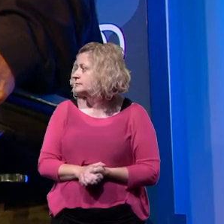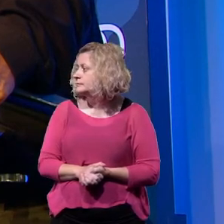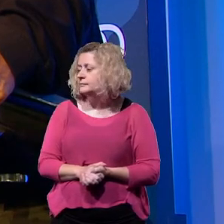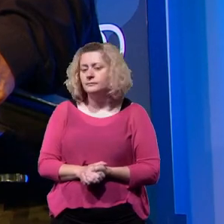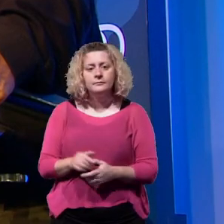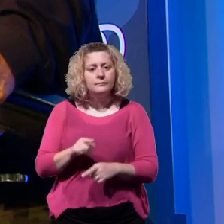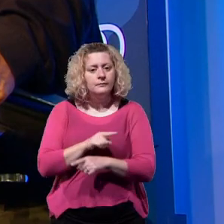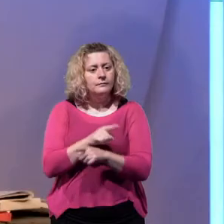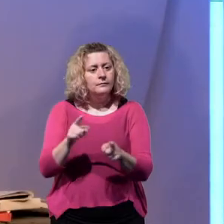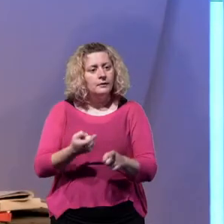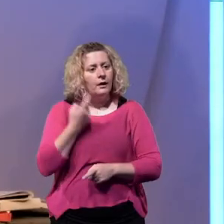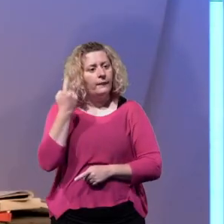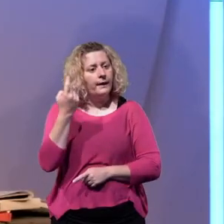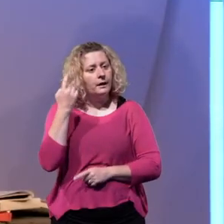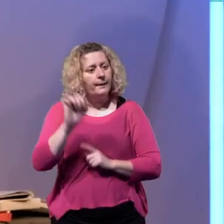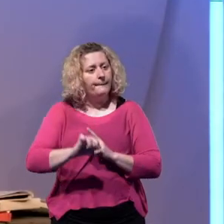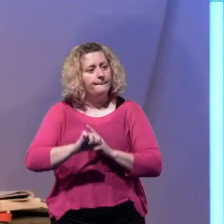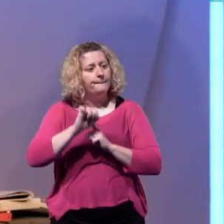serve, brother and sister?